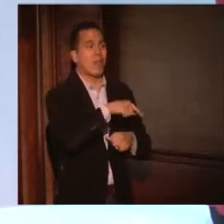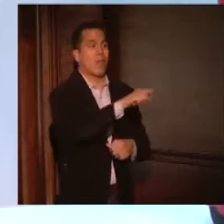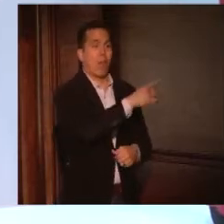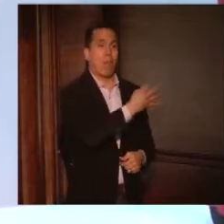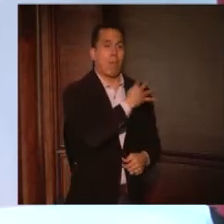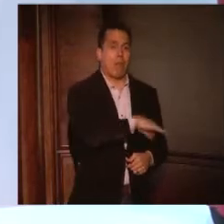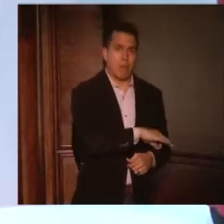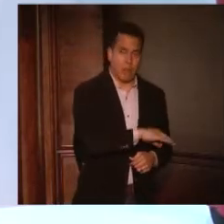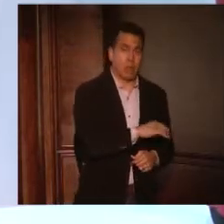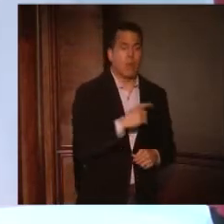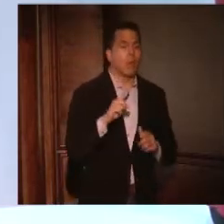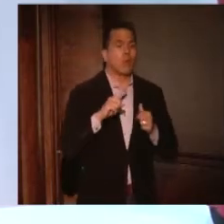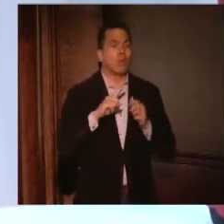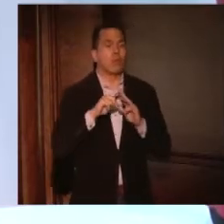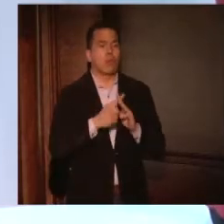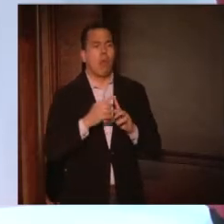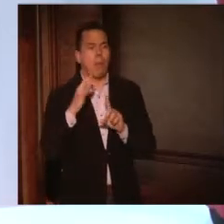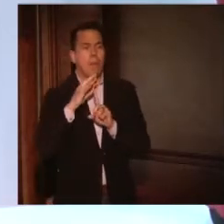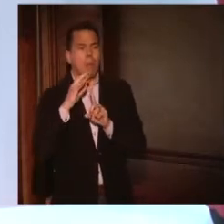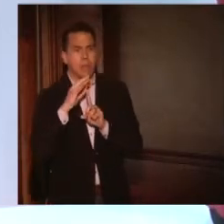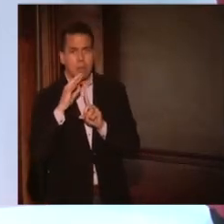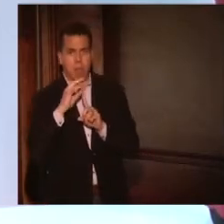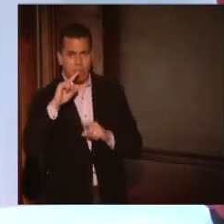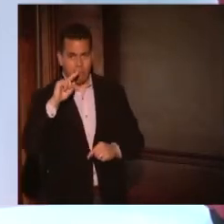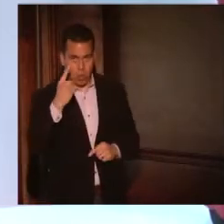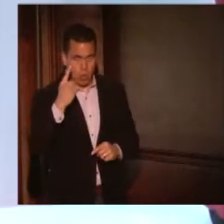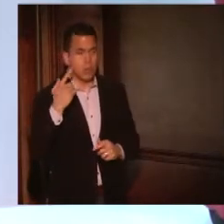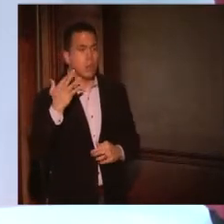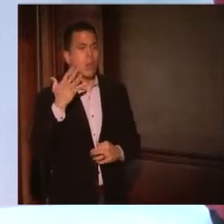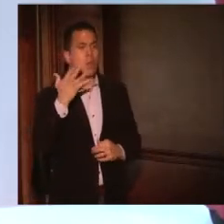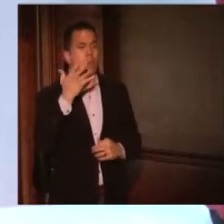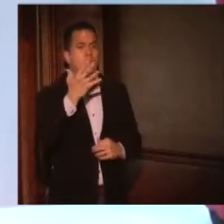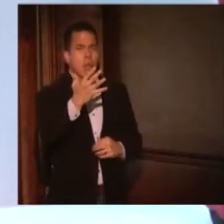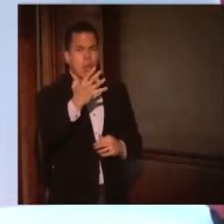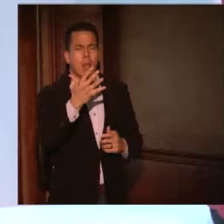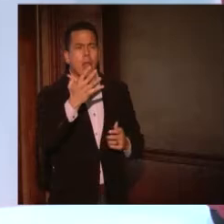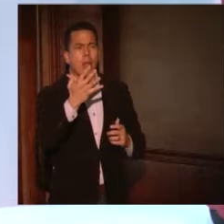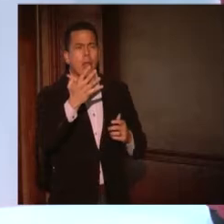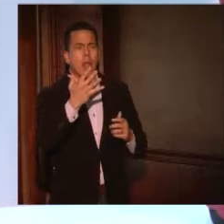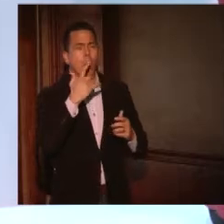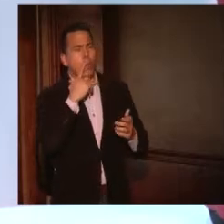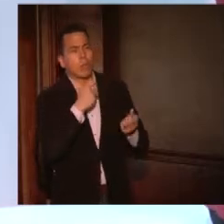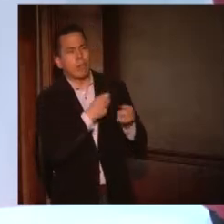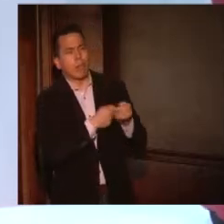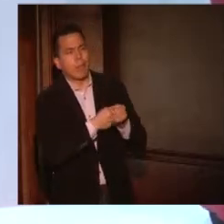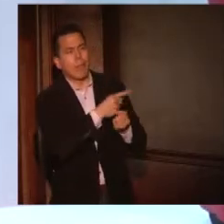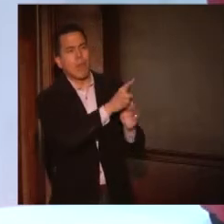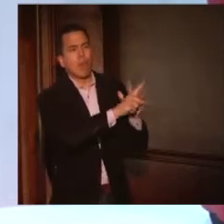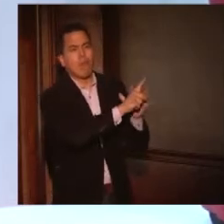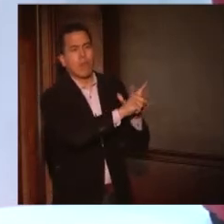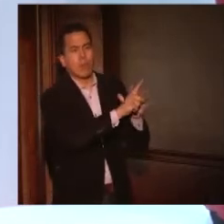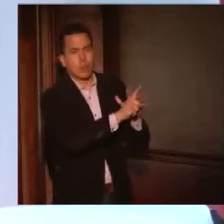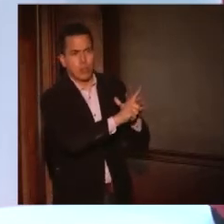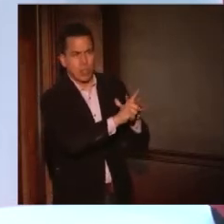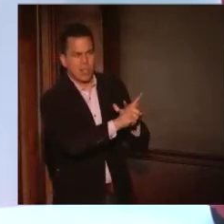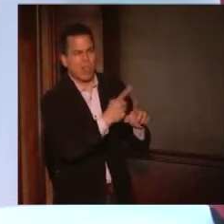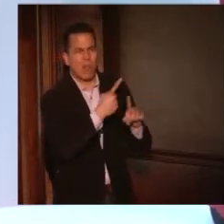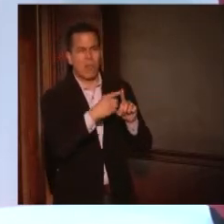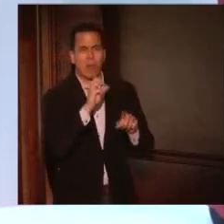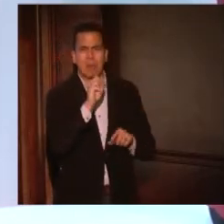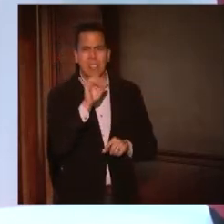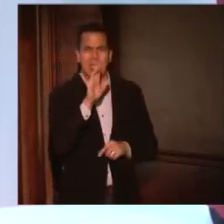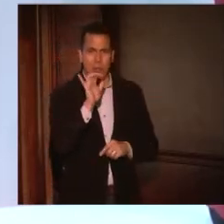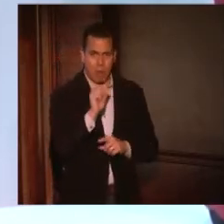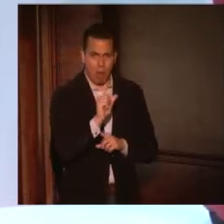we started in Pakistan, and then quickly moved to serving refugees, you know, out of Syria in